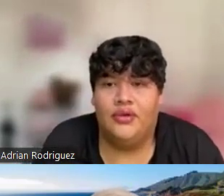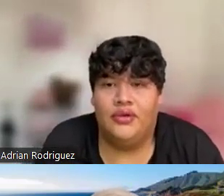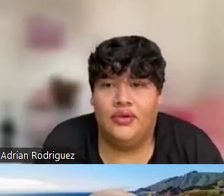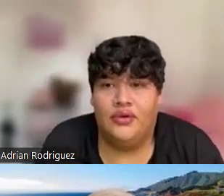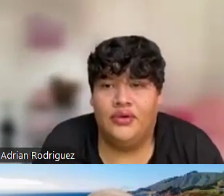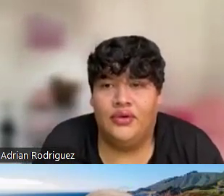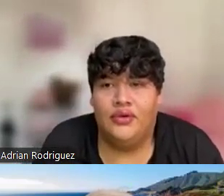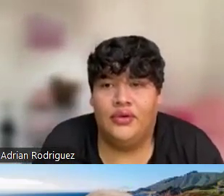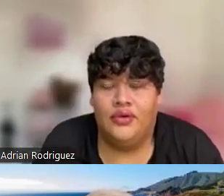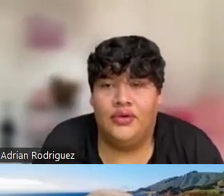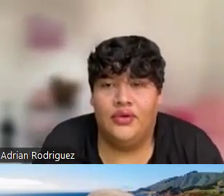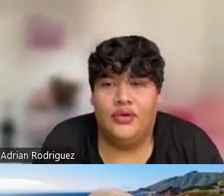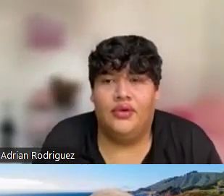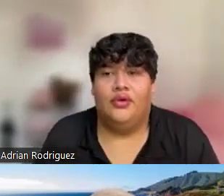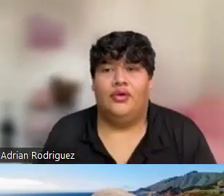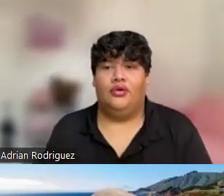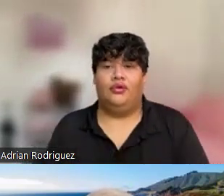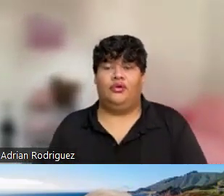well.